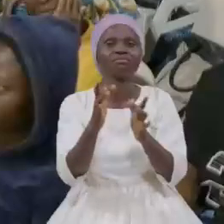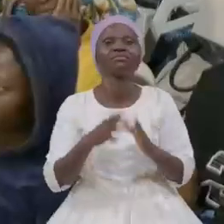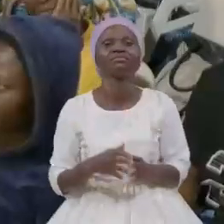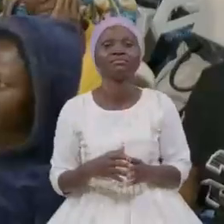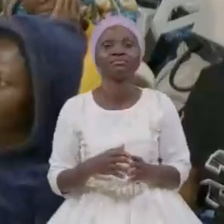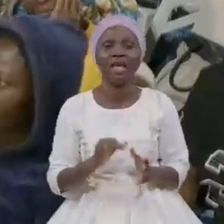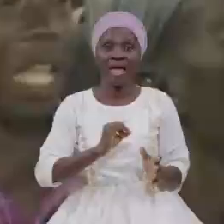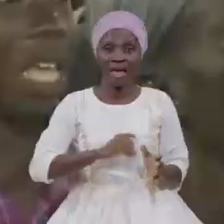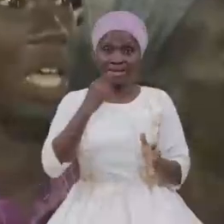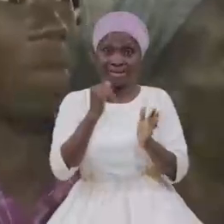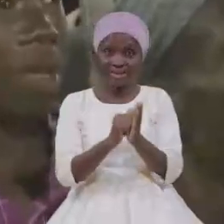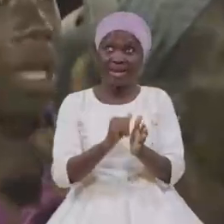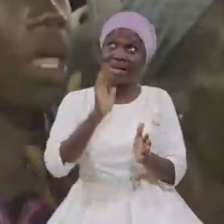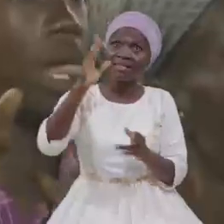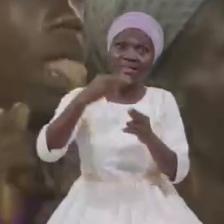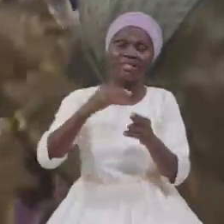is Jesus.